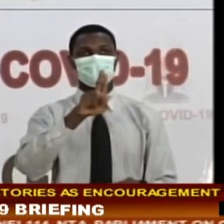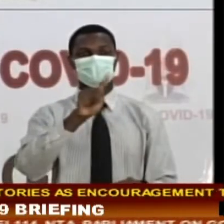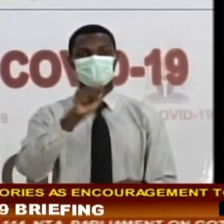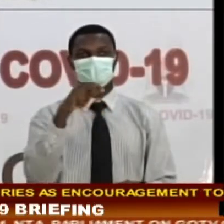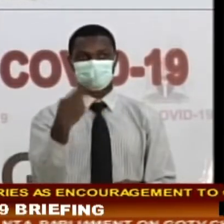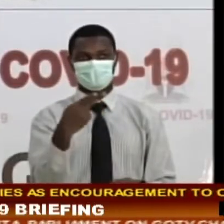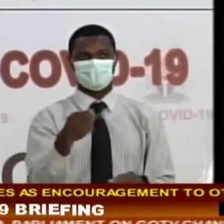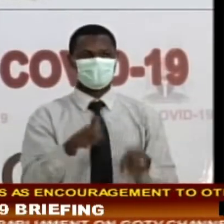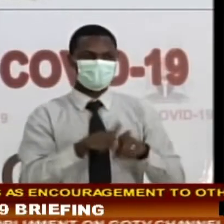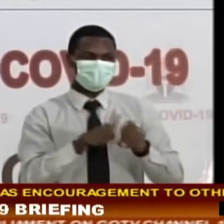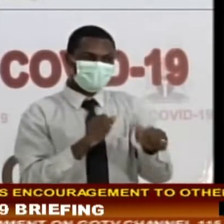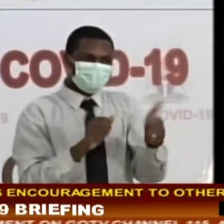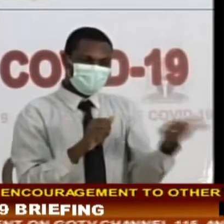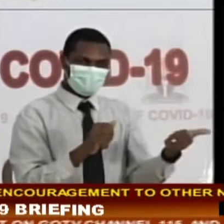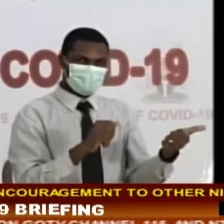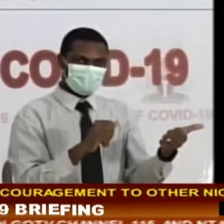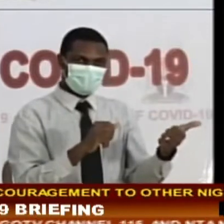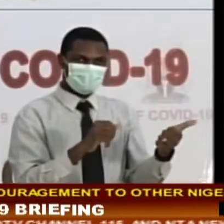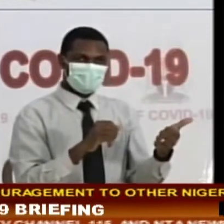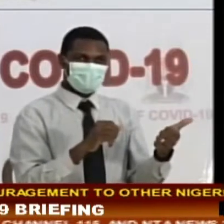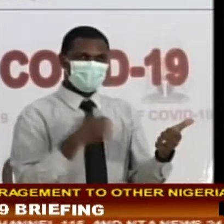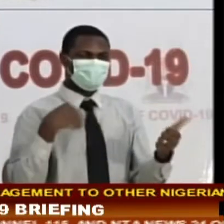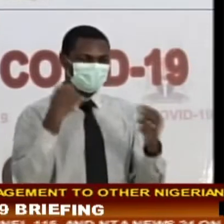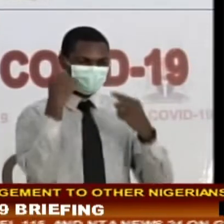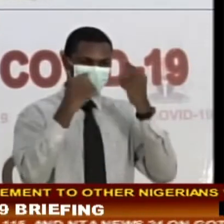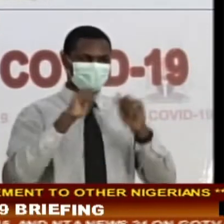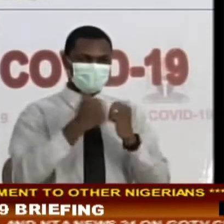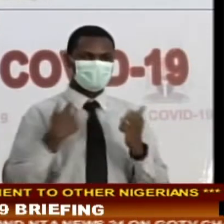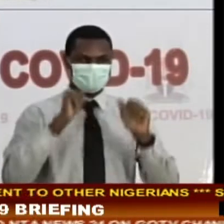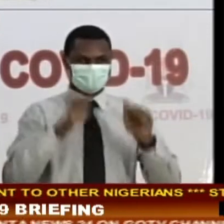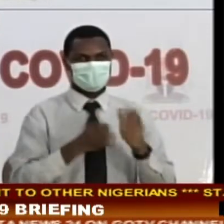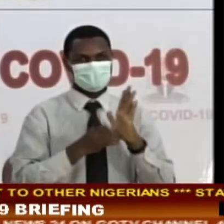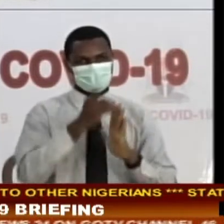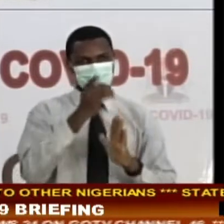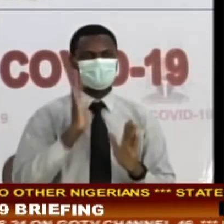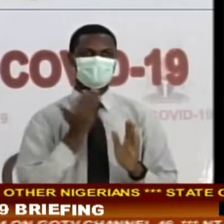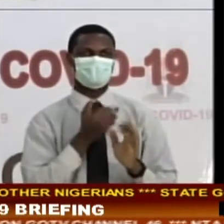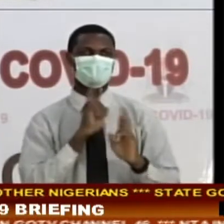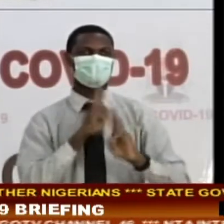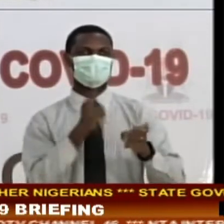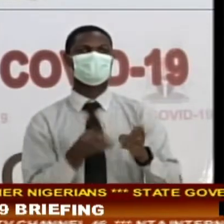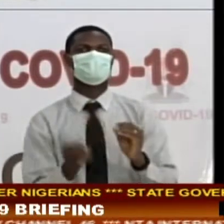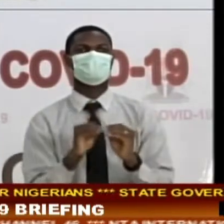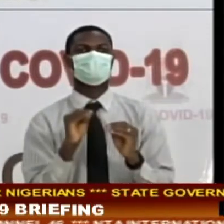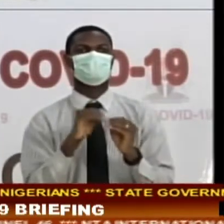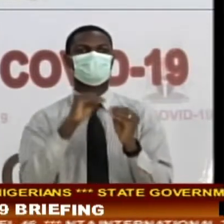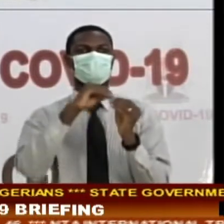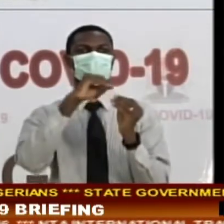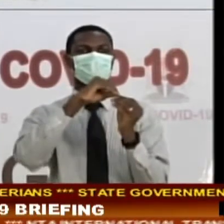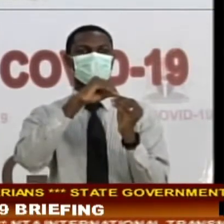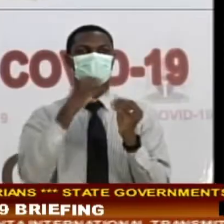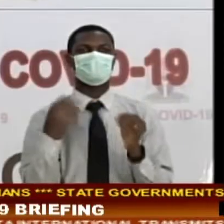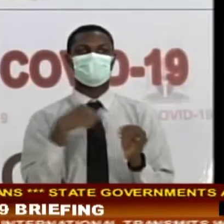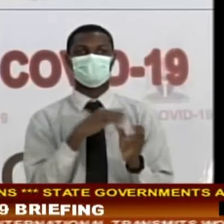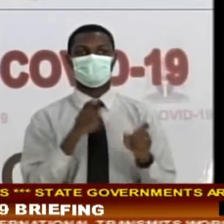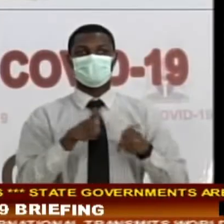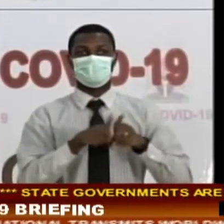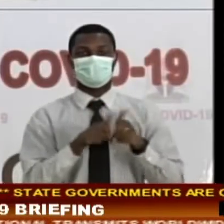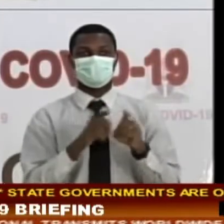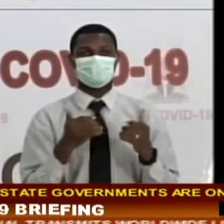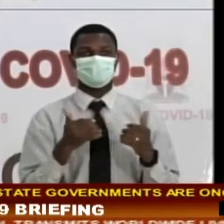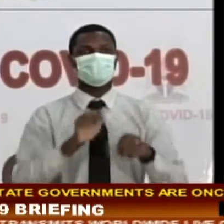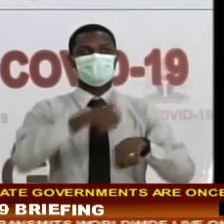thinking about how do we develop our response further we're also activating our influenza